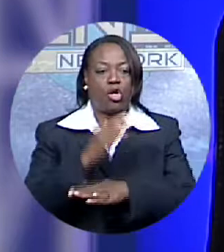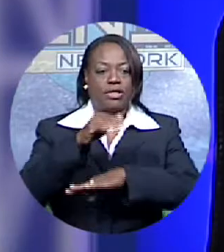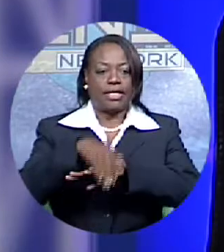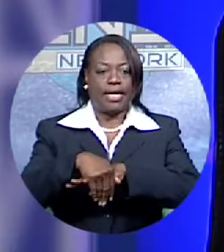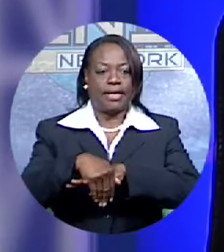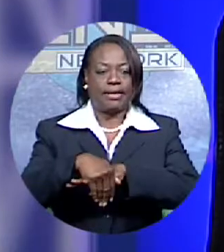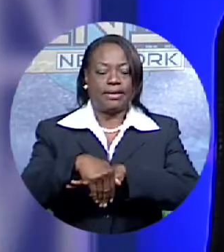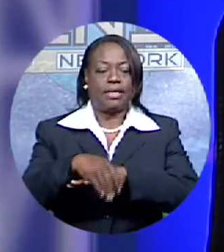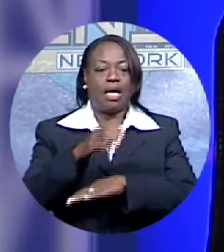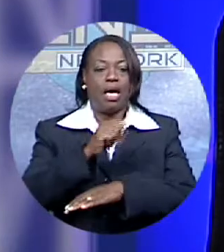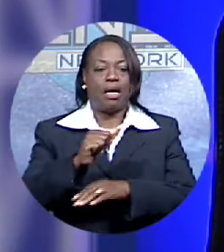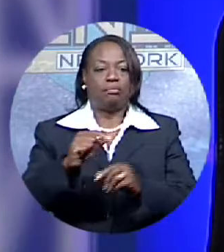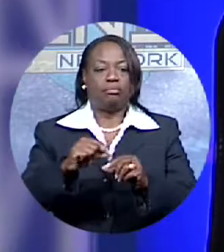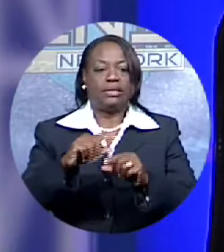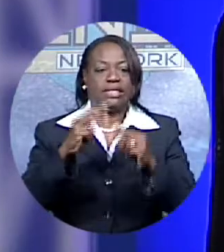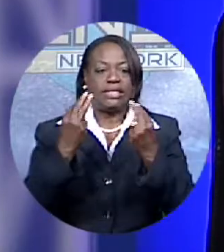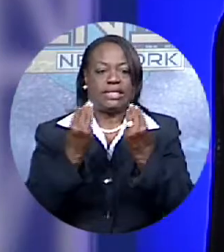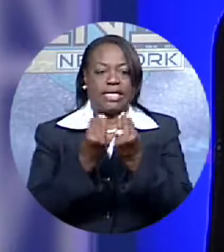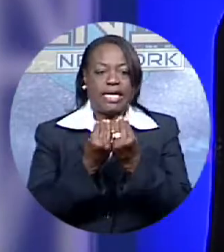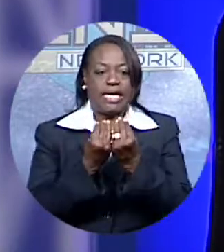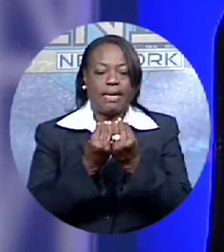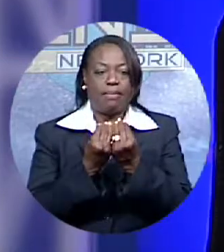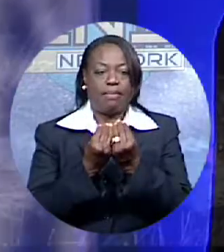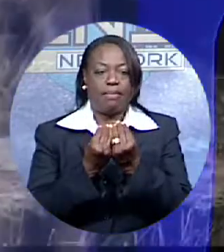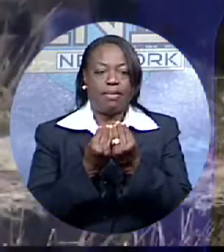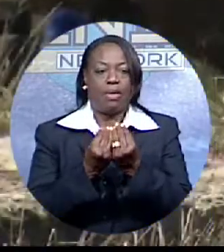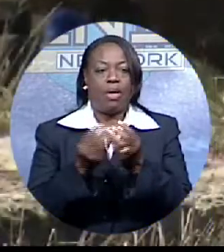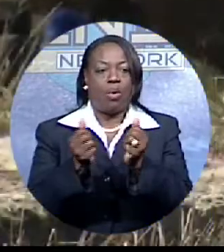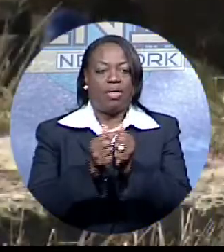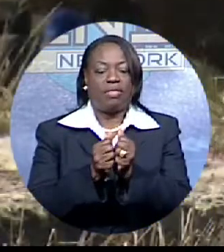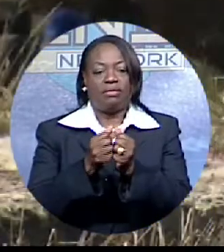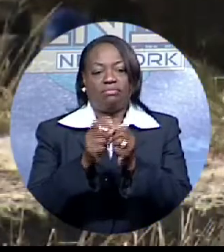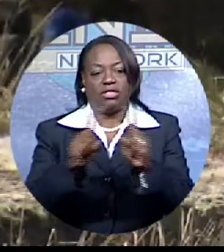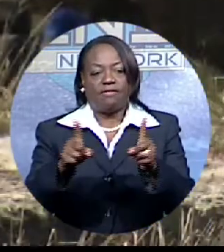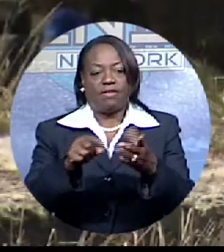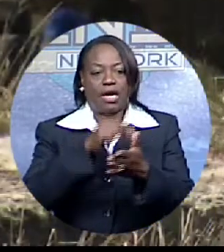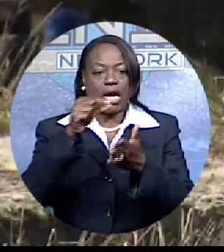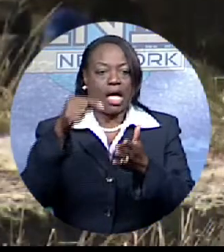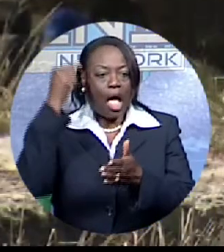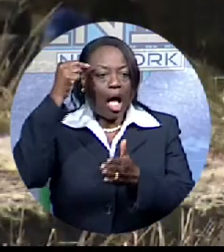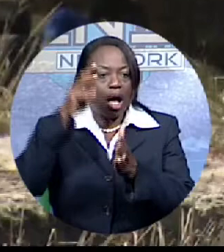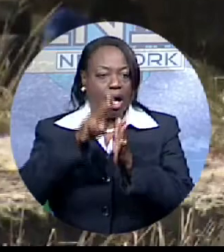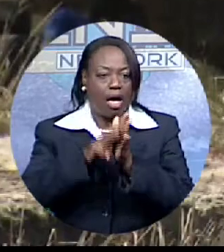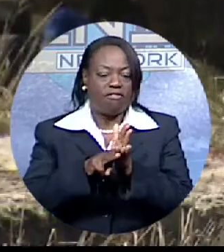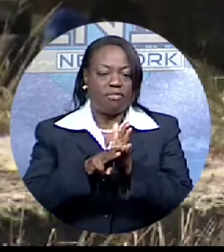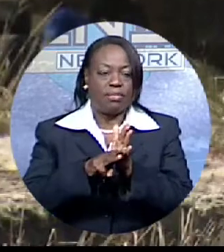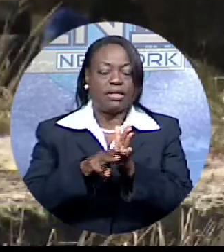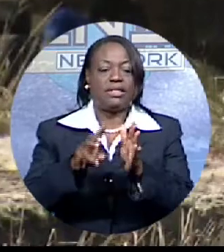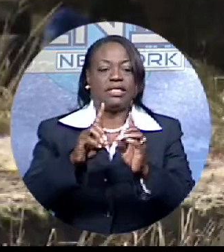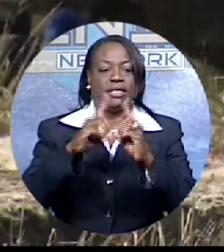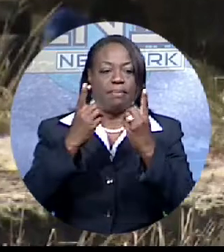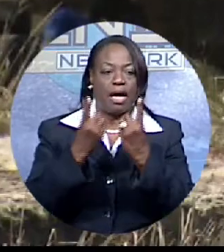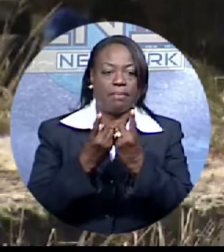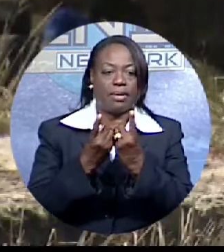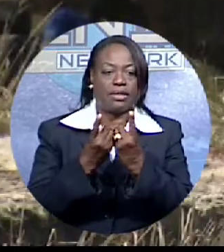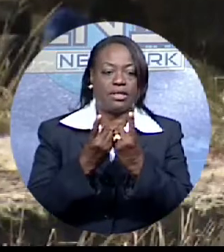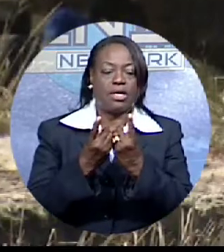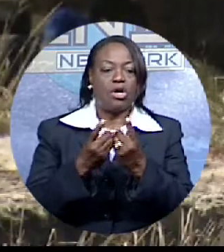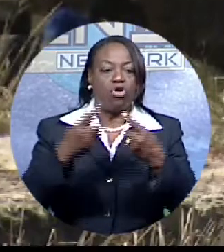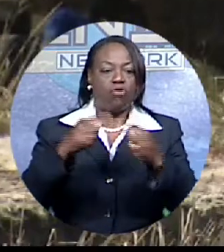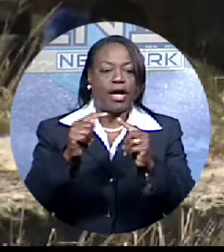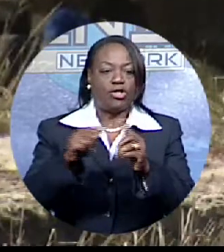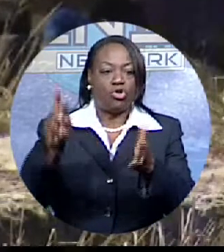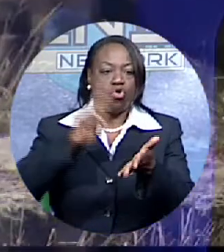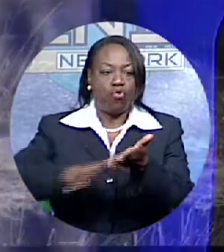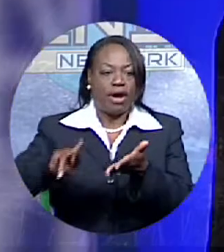a multi-agency team comprising various government departments moving aggressively to rid the city of shantytowns. Already, that committee has